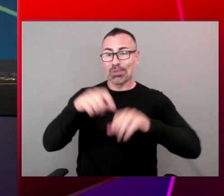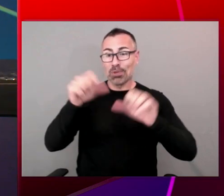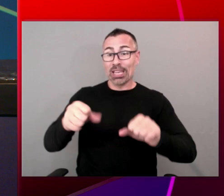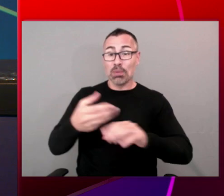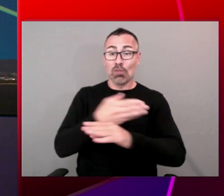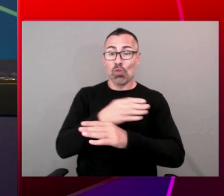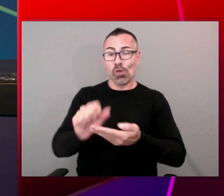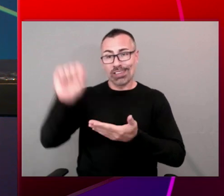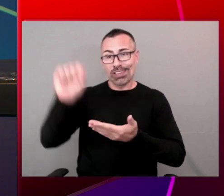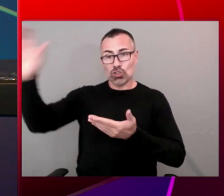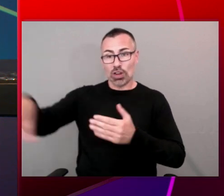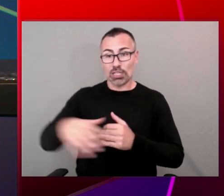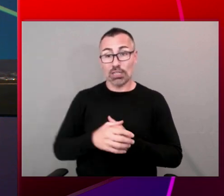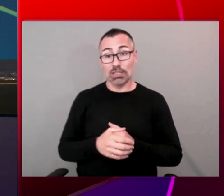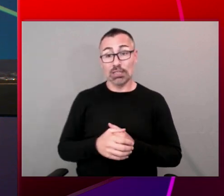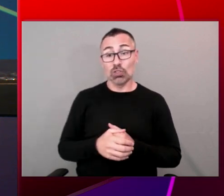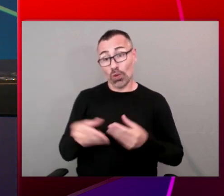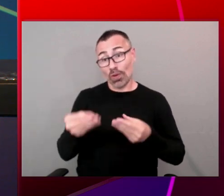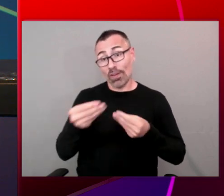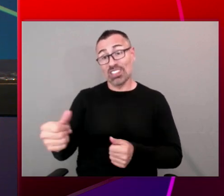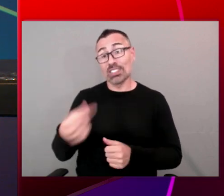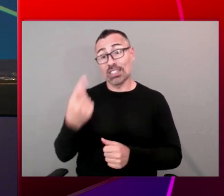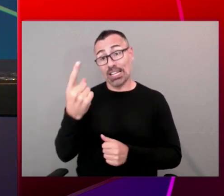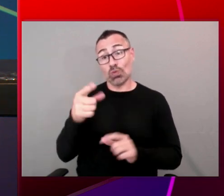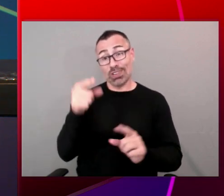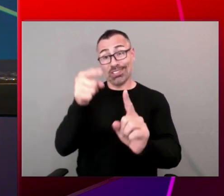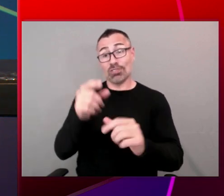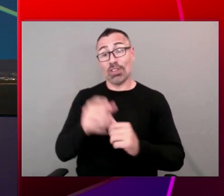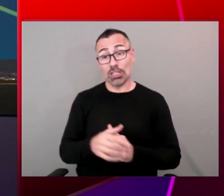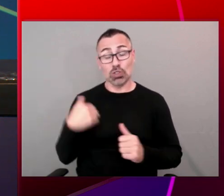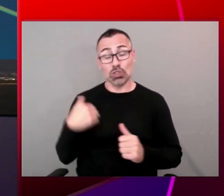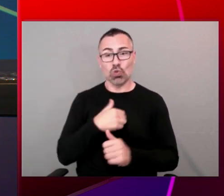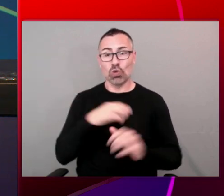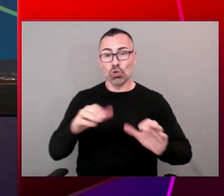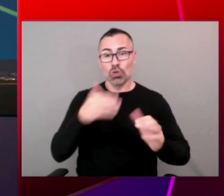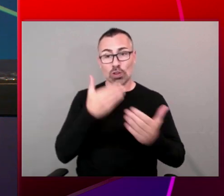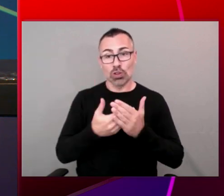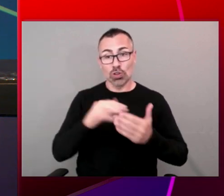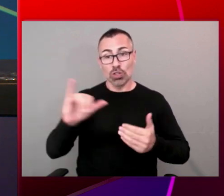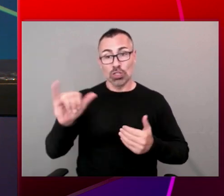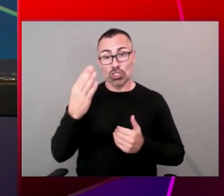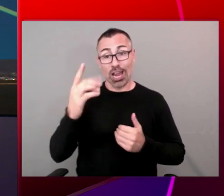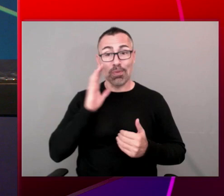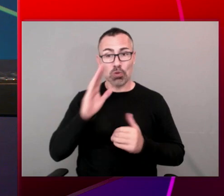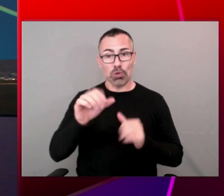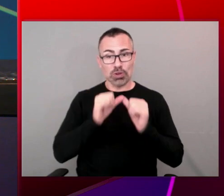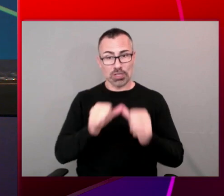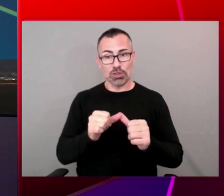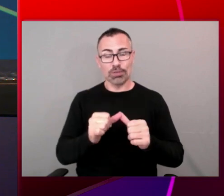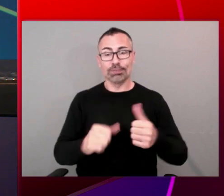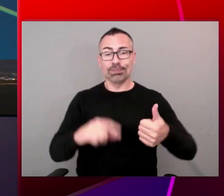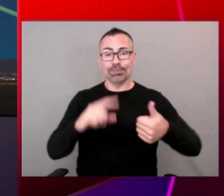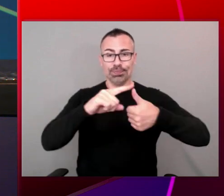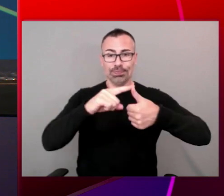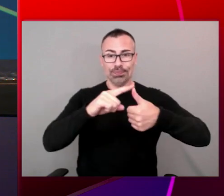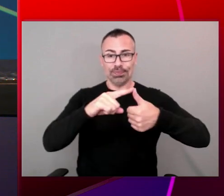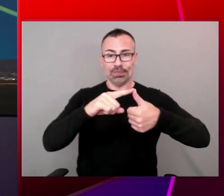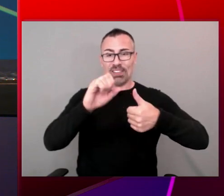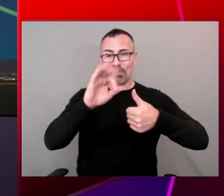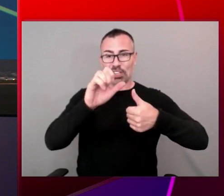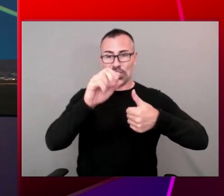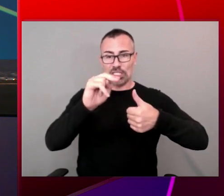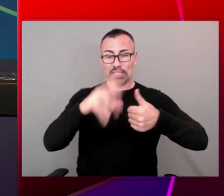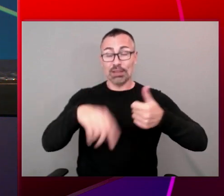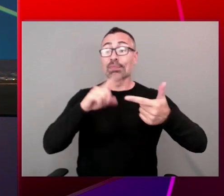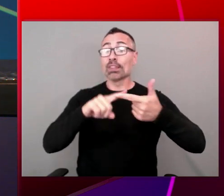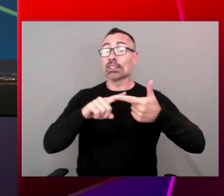strategies. And we're doing a great job on it already, and we're going to continue to double down on that going forward. The second strategy is around sustainable